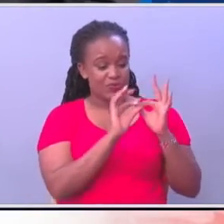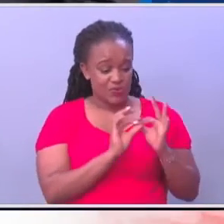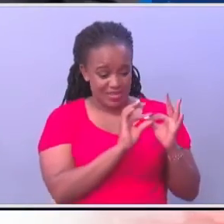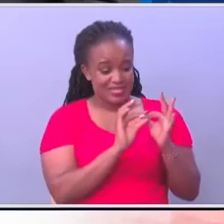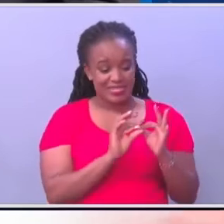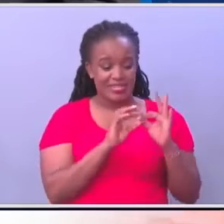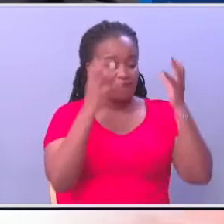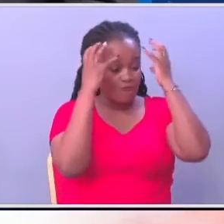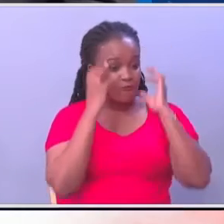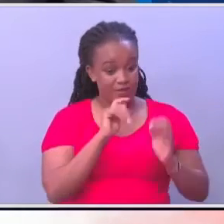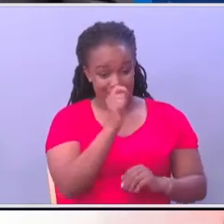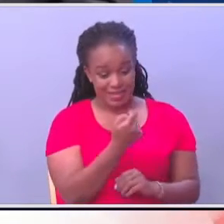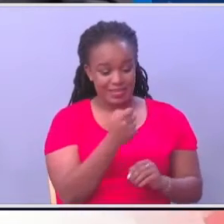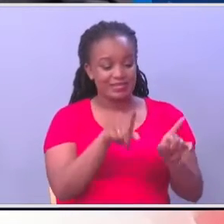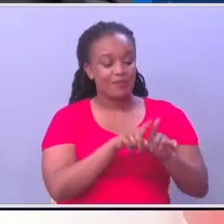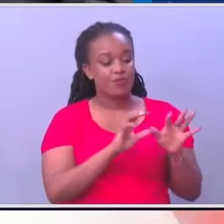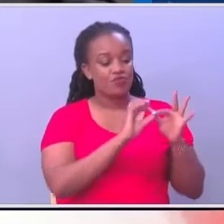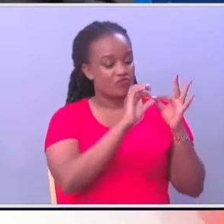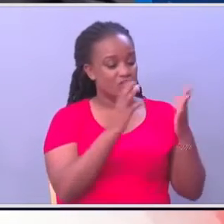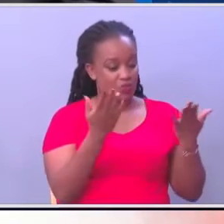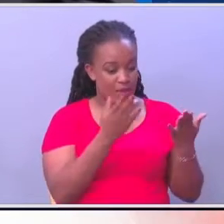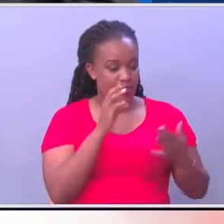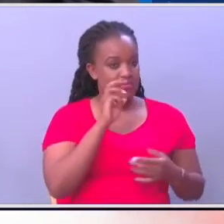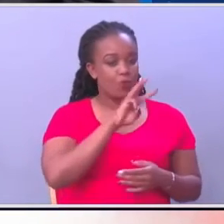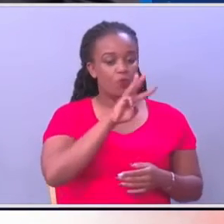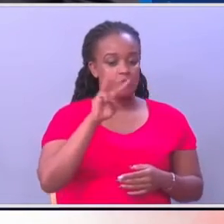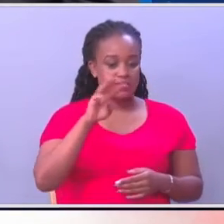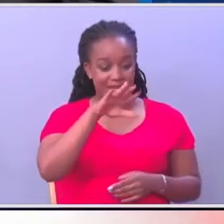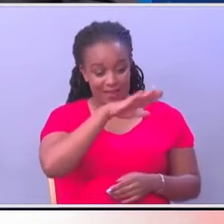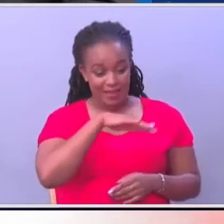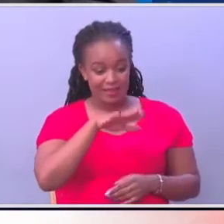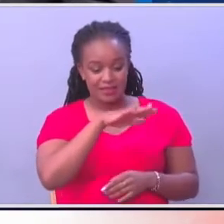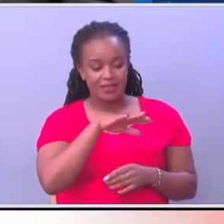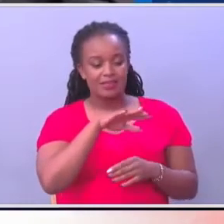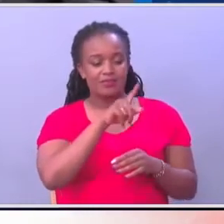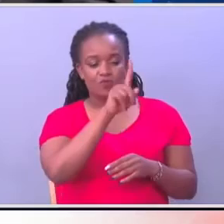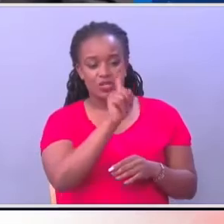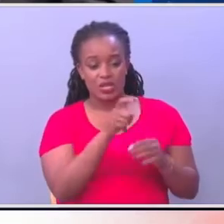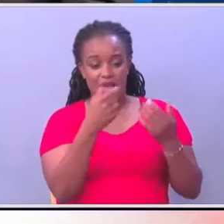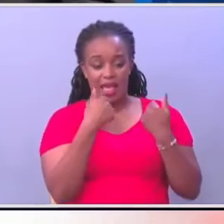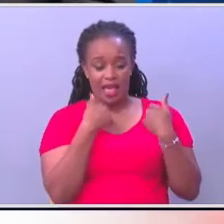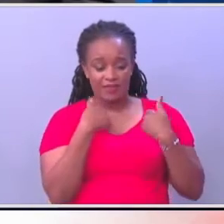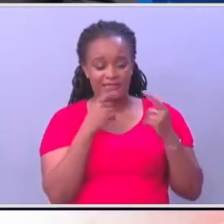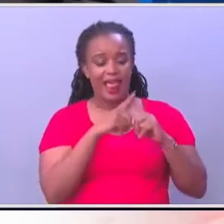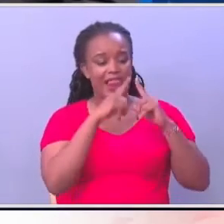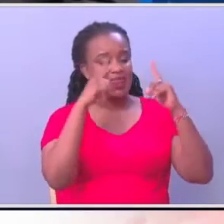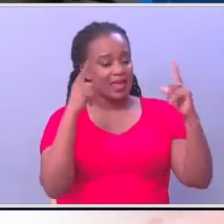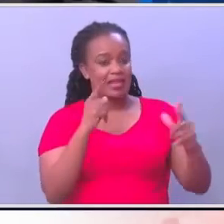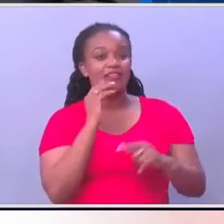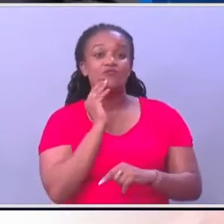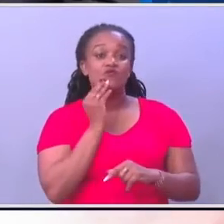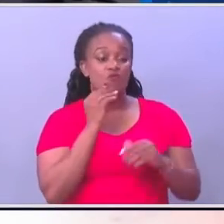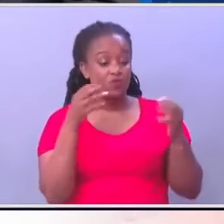of unity in Western region, which begs the question, given the glaring division in the larger Mulembe nation, is